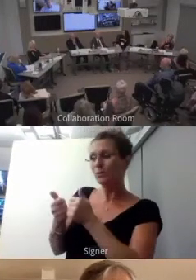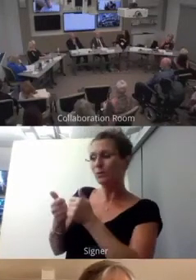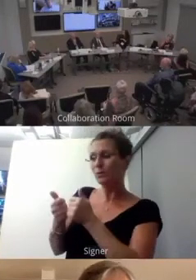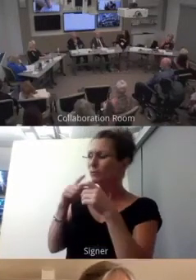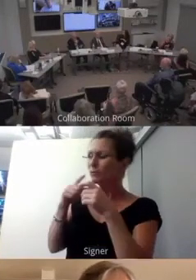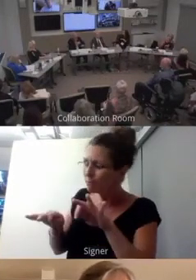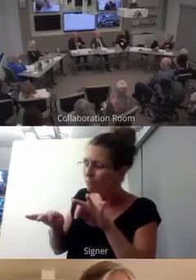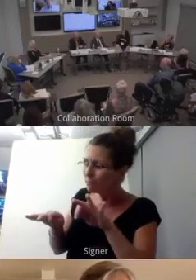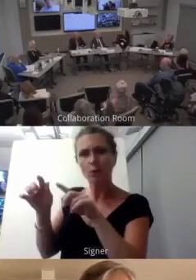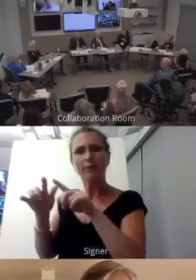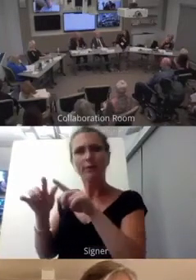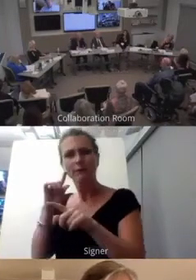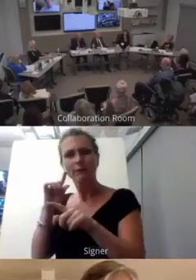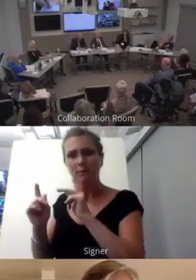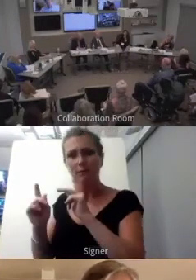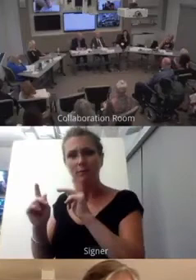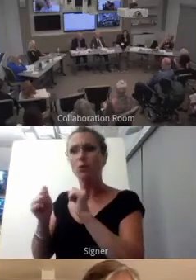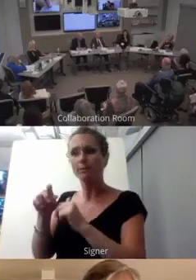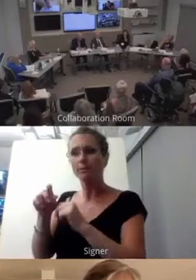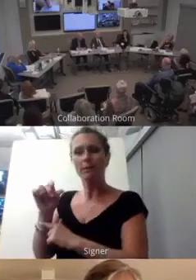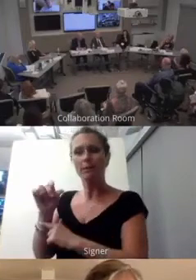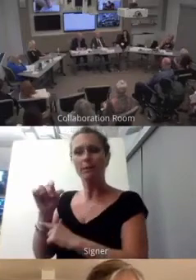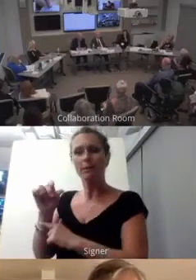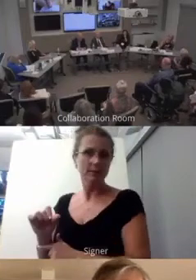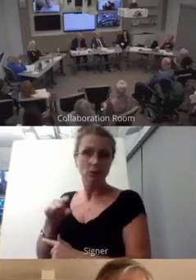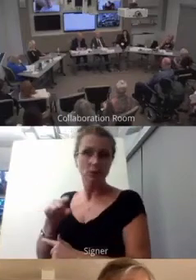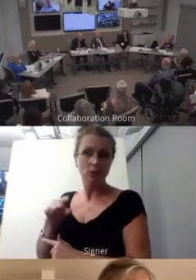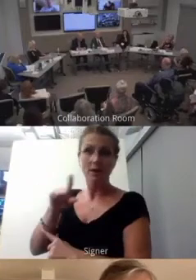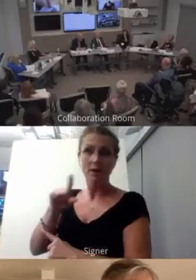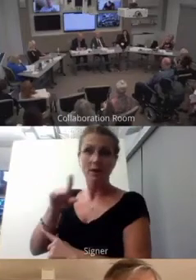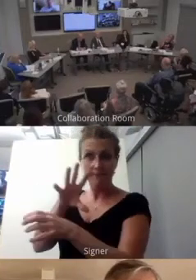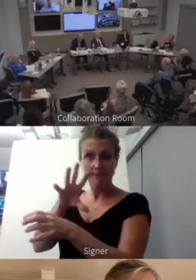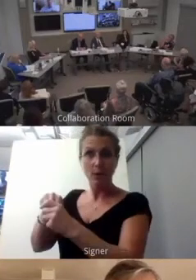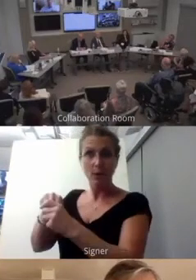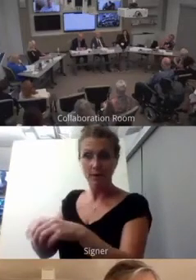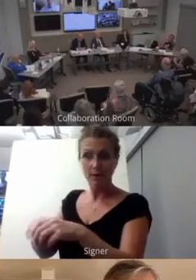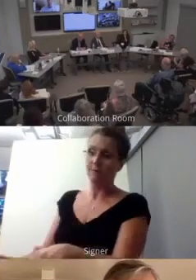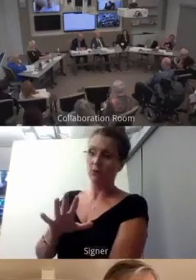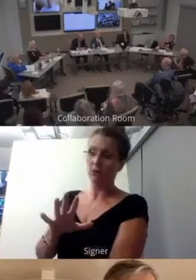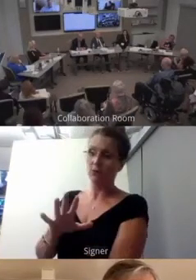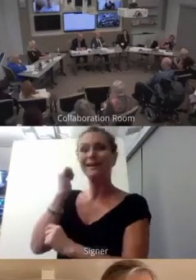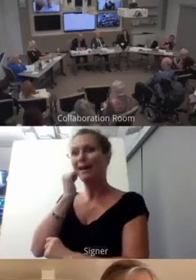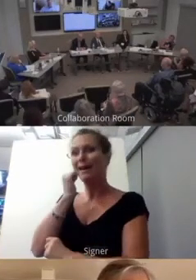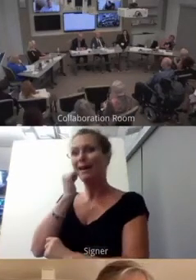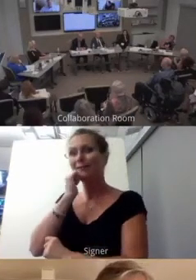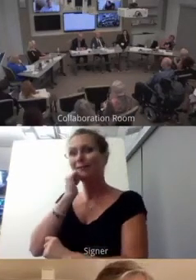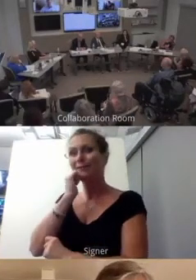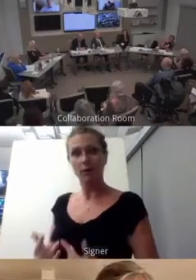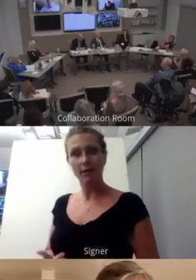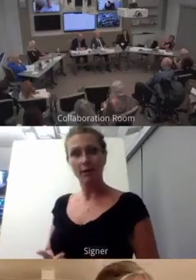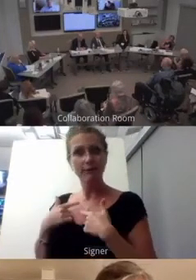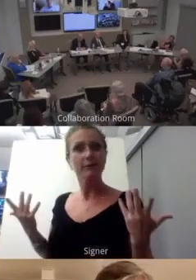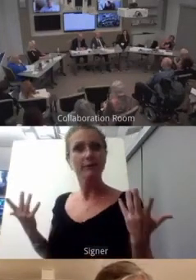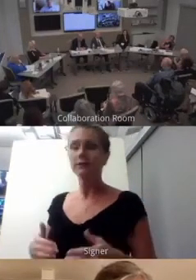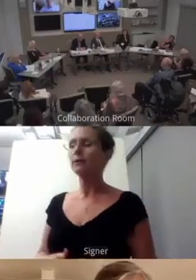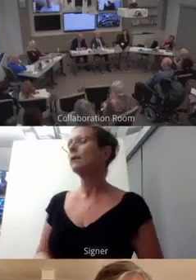could participate in everyday American life. We also looked at it as having some symbolic